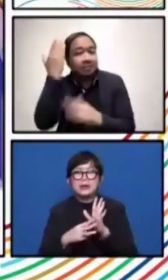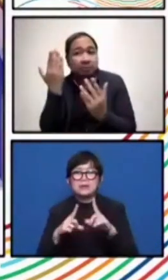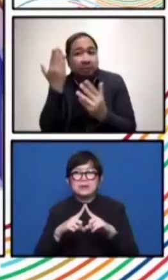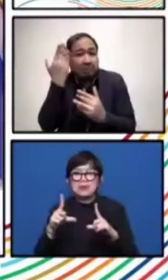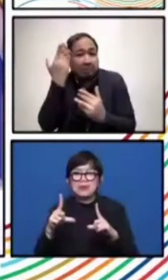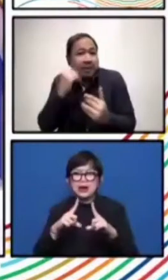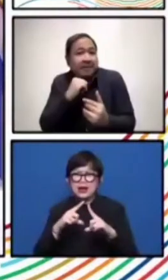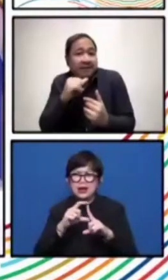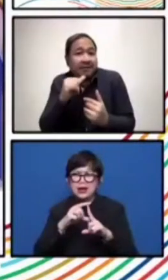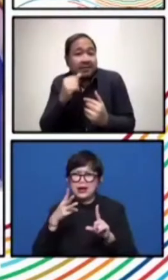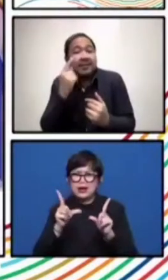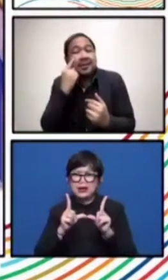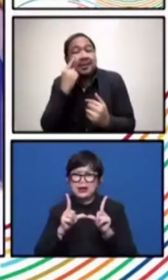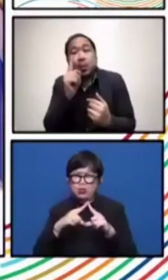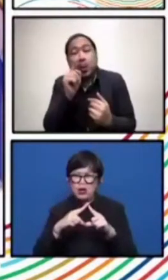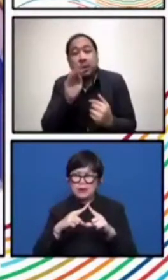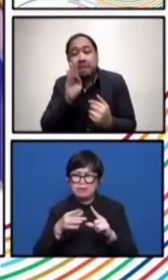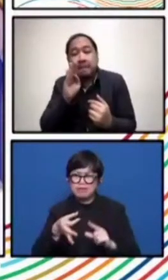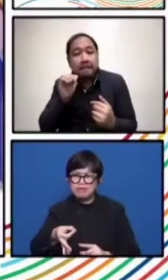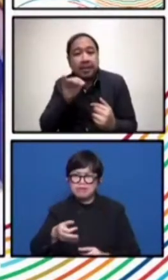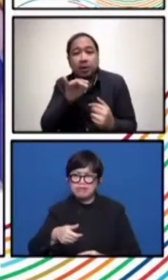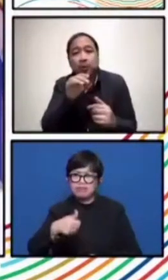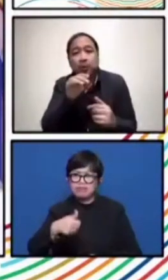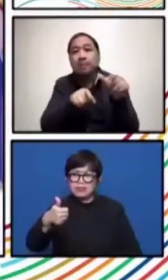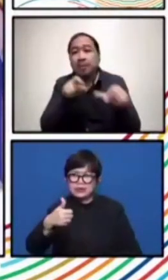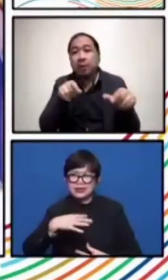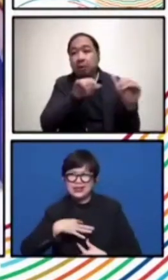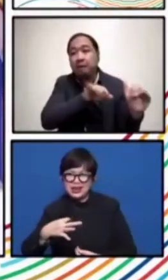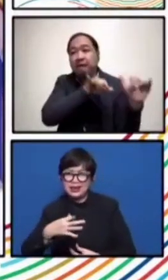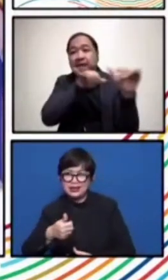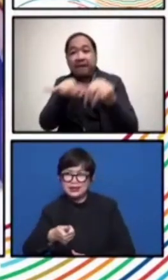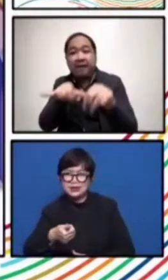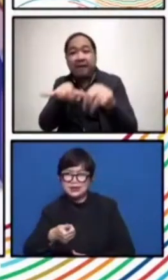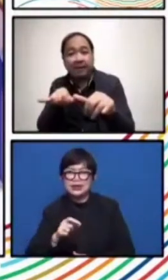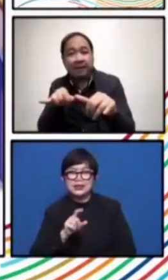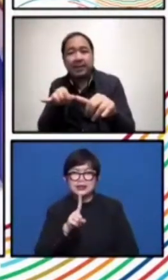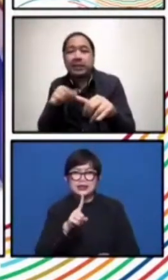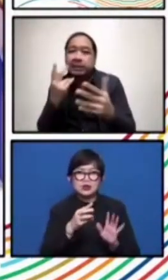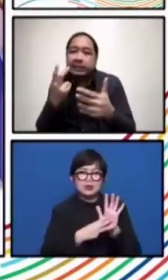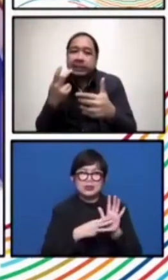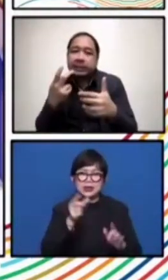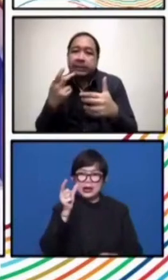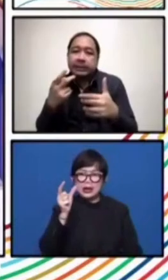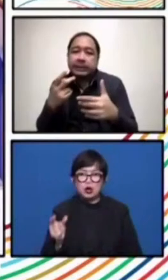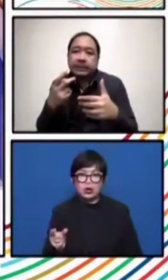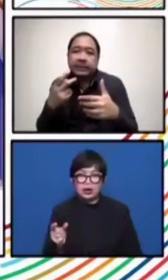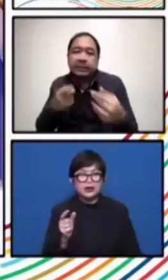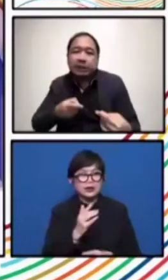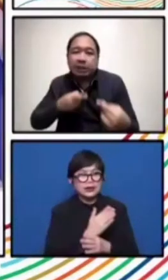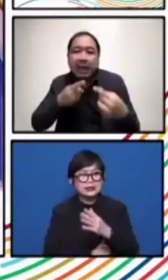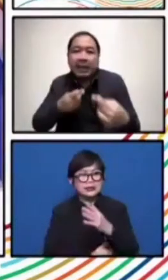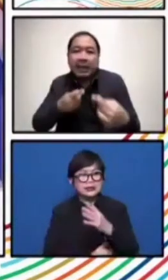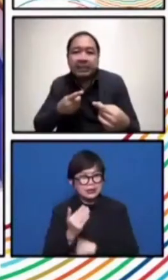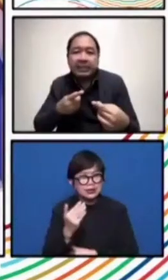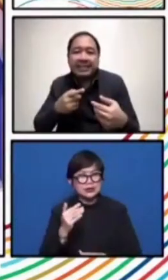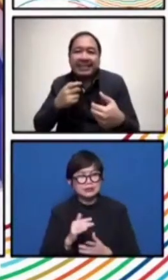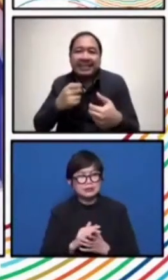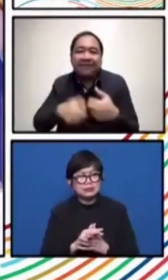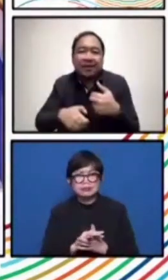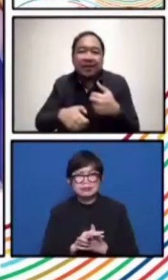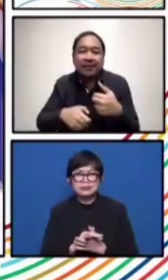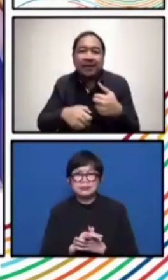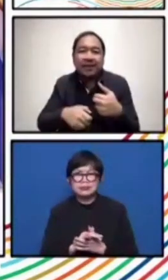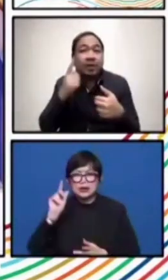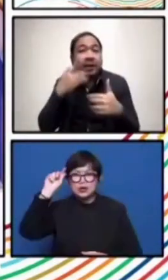disabilities it's very difficult because accessibility to these islands from point of landing